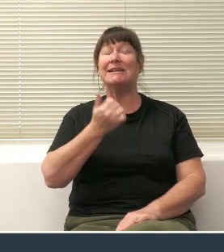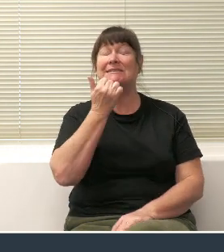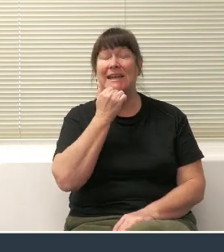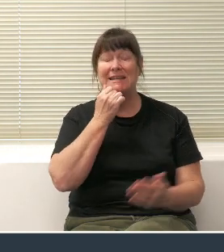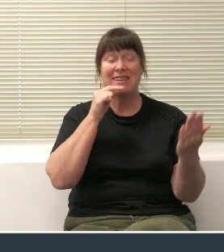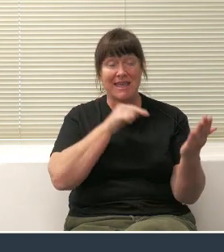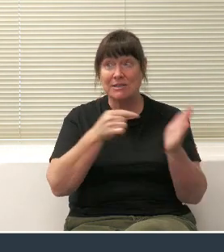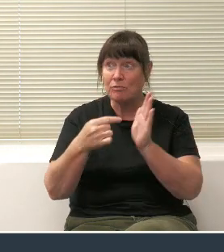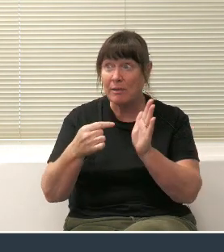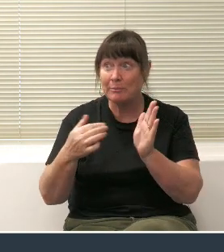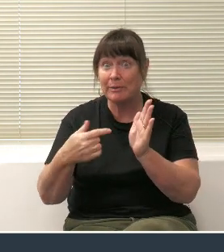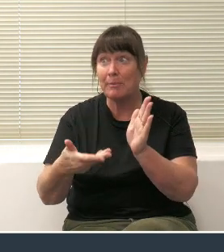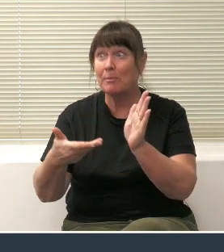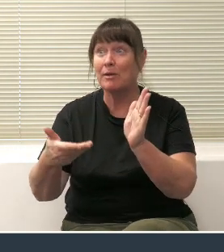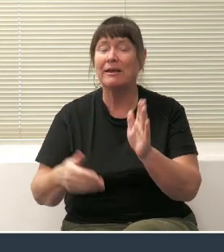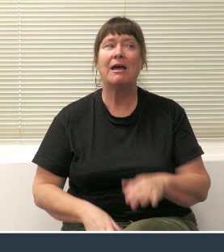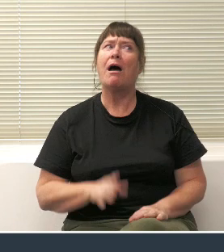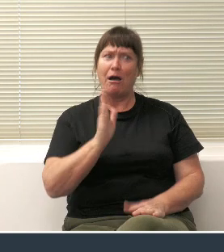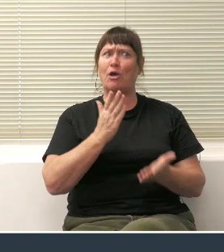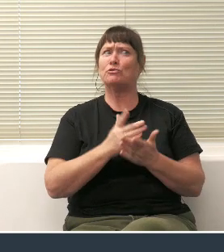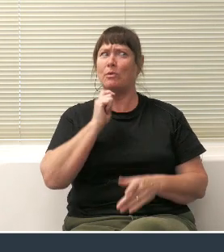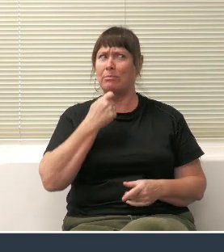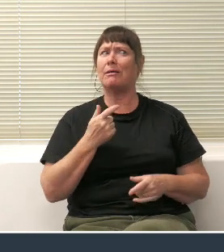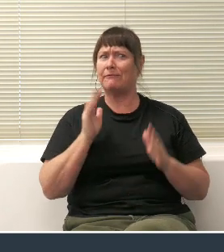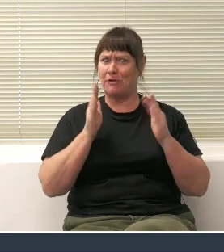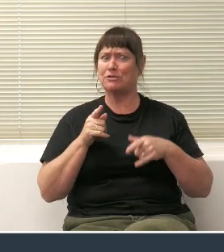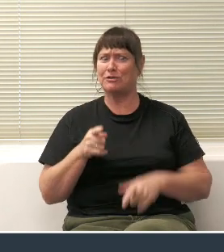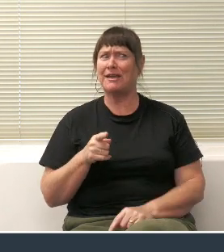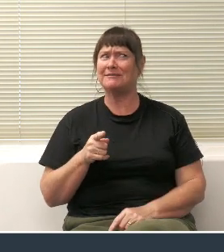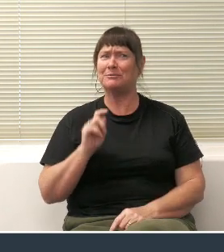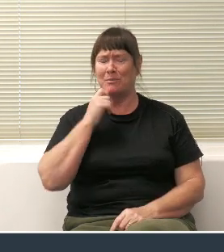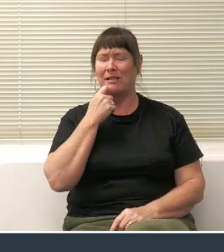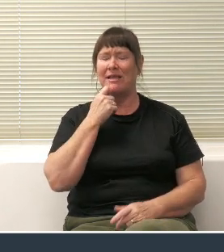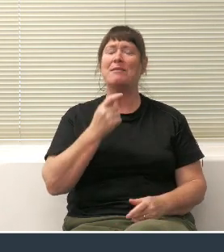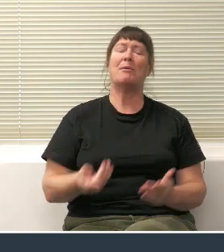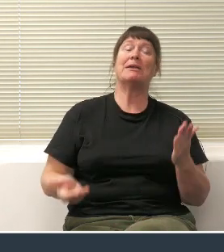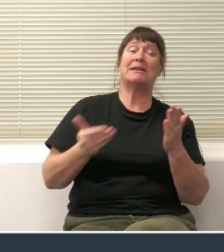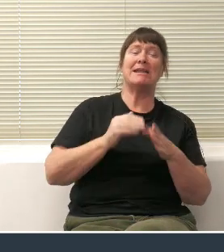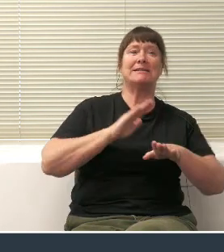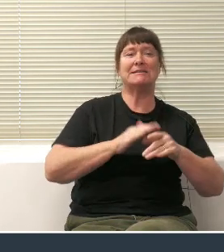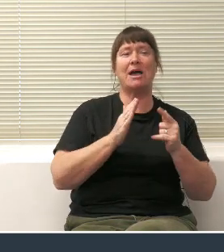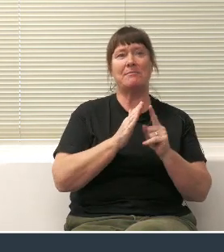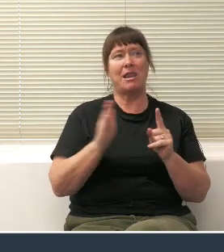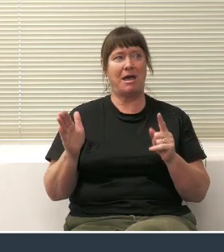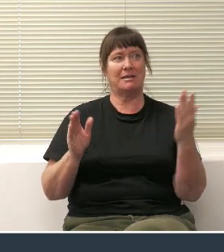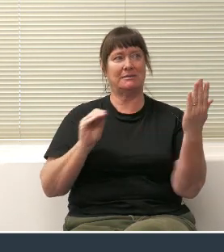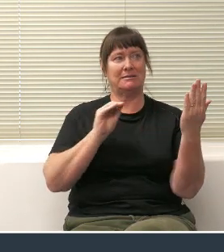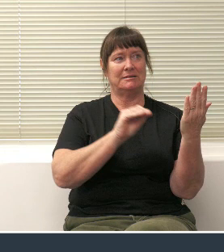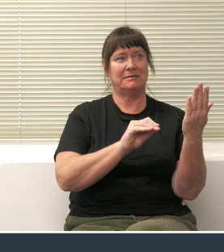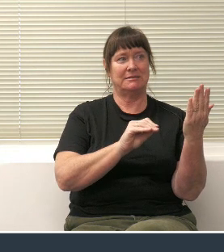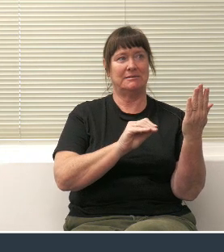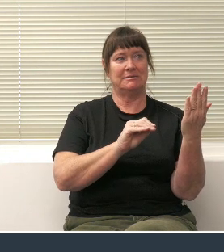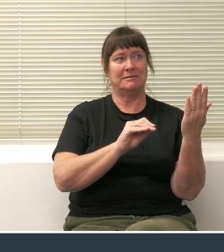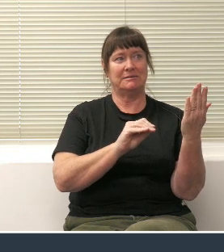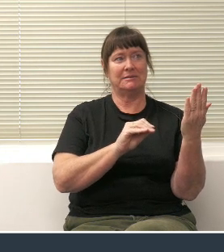can certainly assure you this is probably one of our key. Yeah. To give you that reassurance, we can add in timeline. Perhaps it could be minuted rather